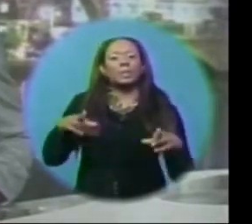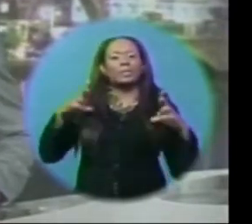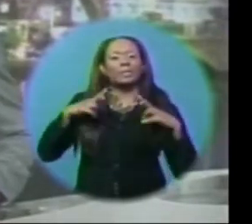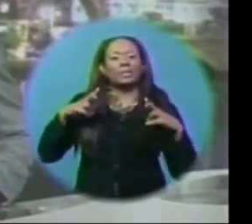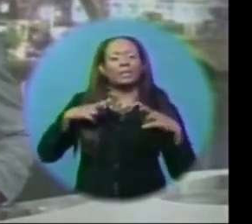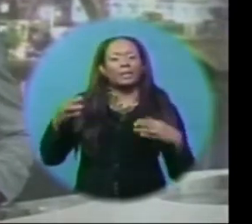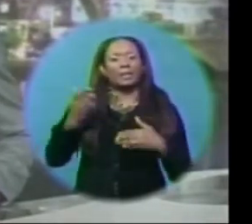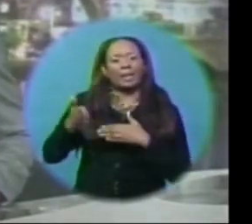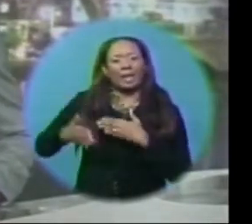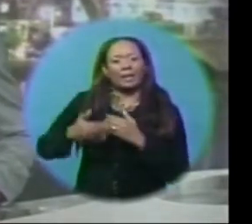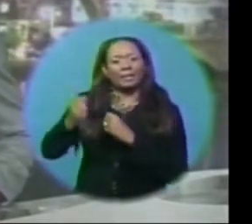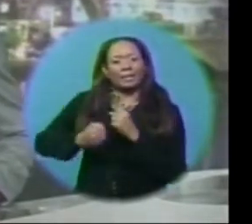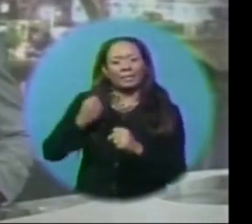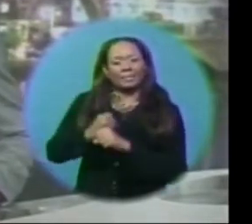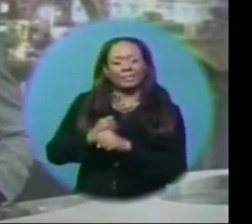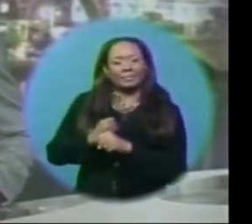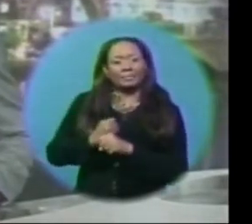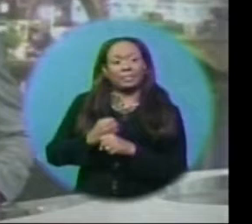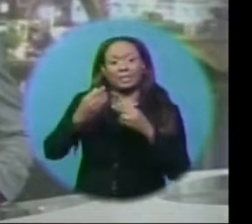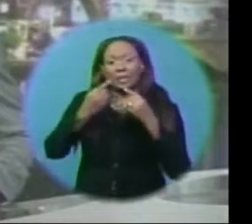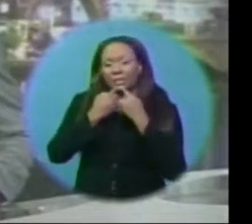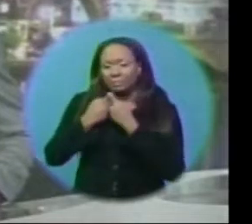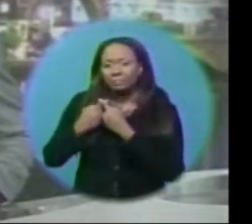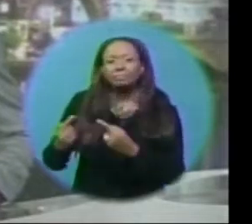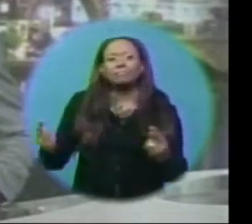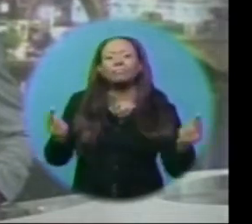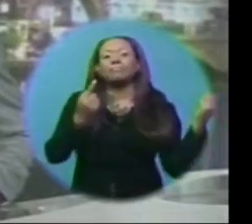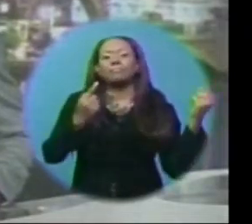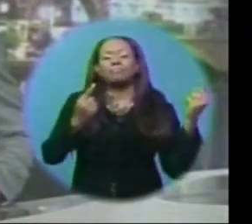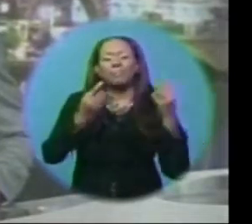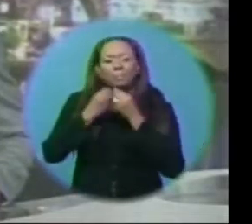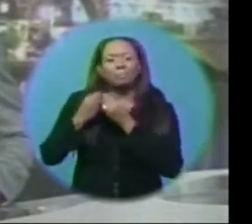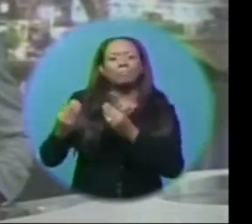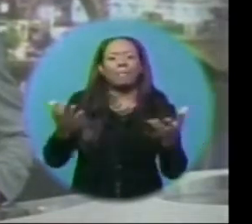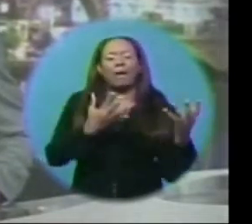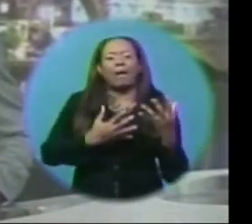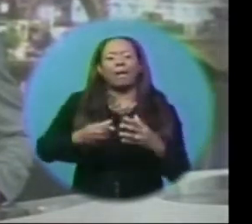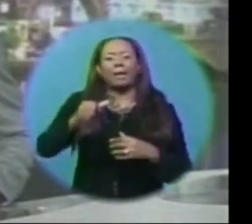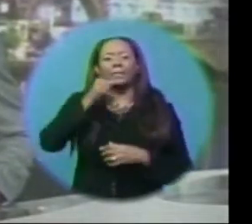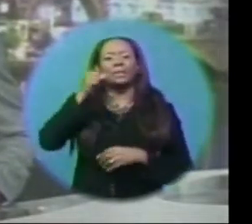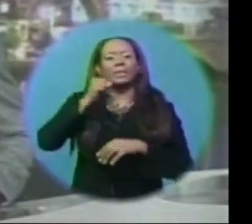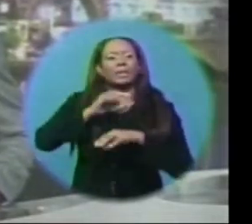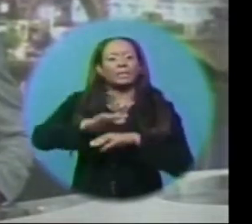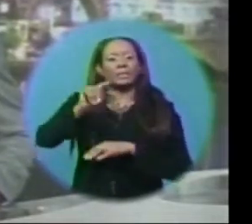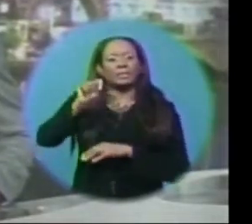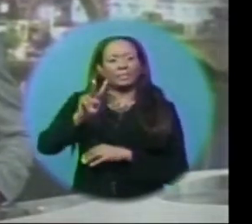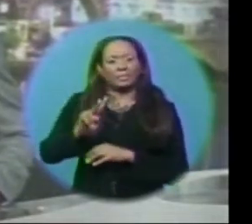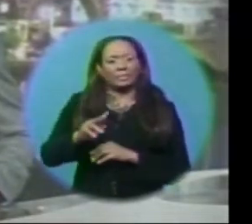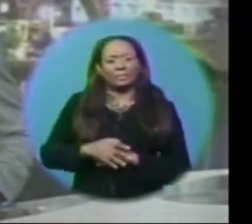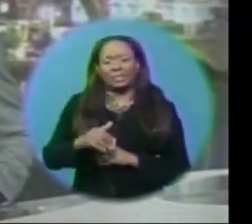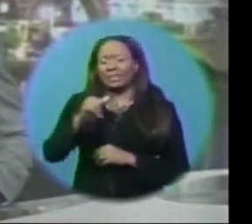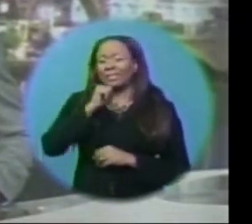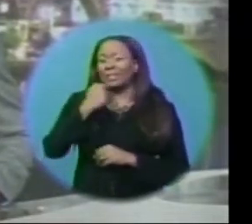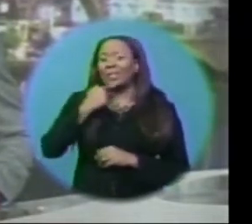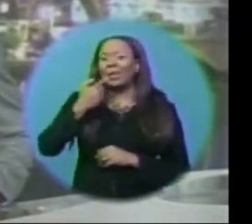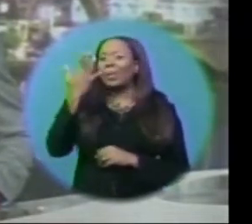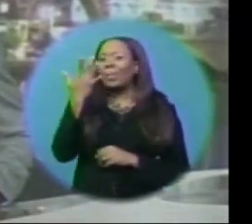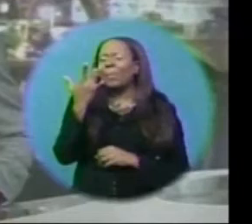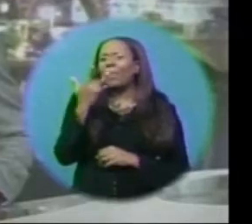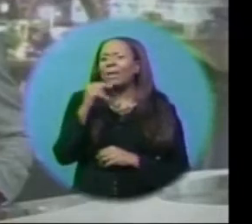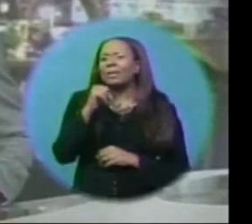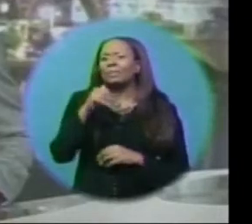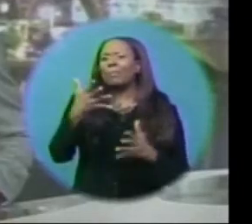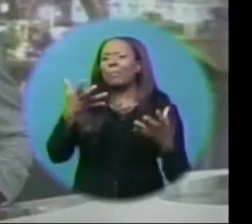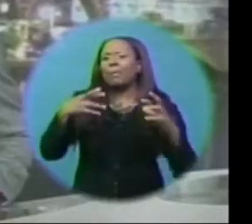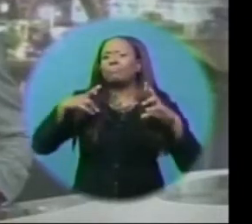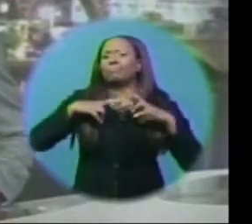year. The Governor General made the announcement in a nationally televised address late yesterday. Dame Perlette did not disclose the reason behind her decision to